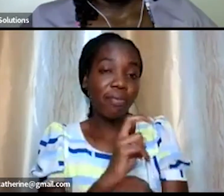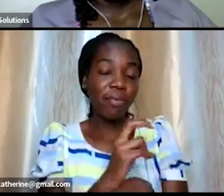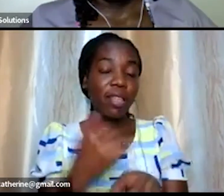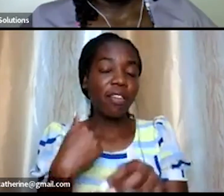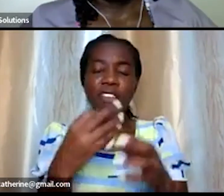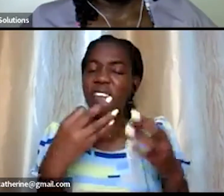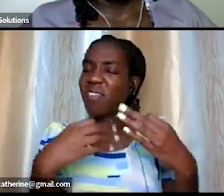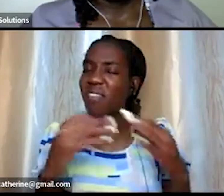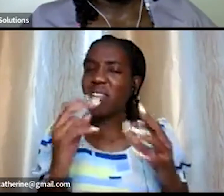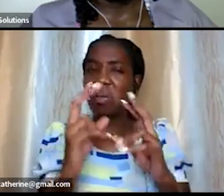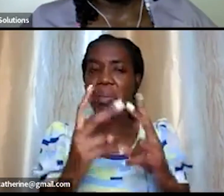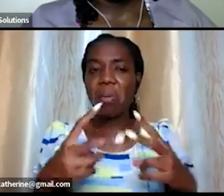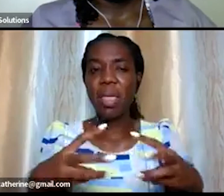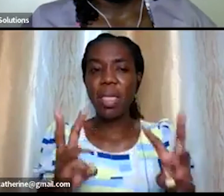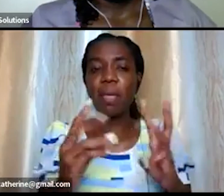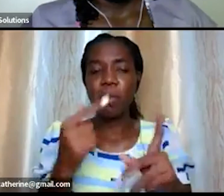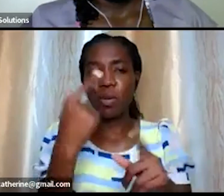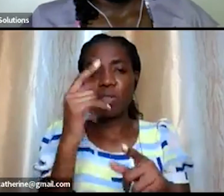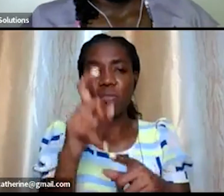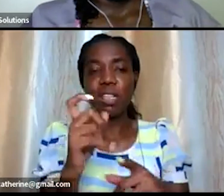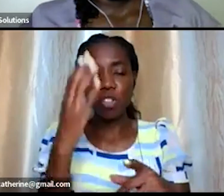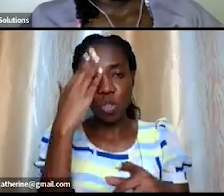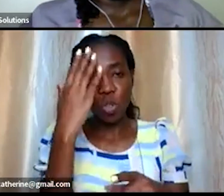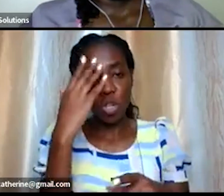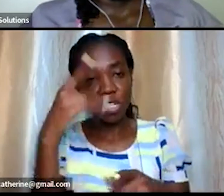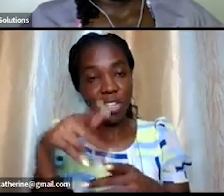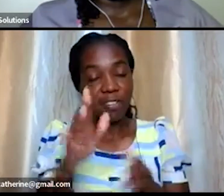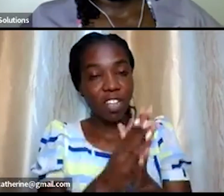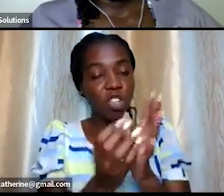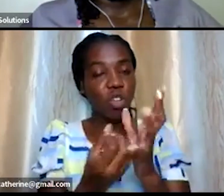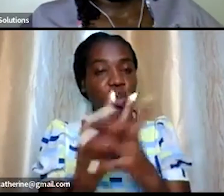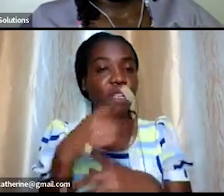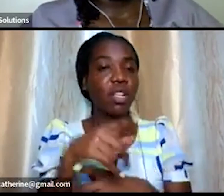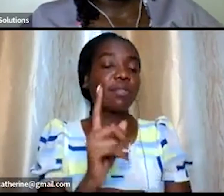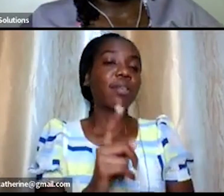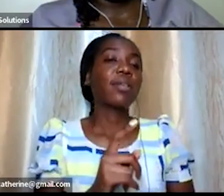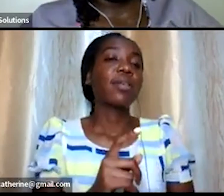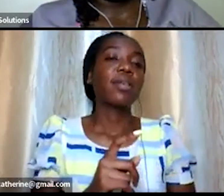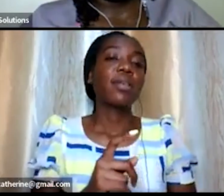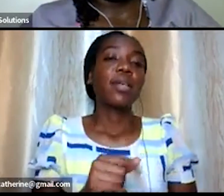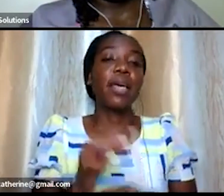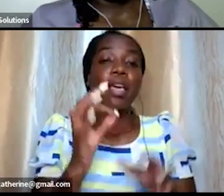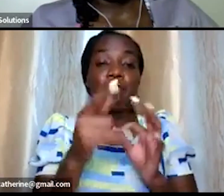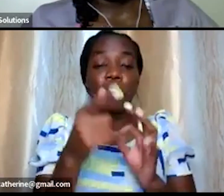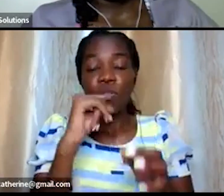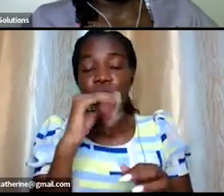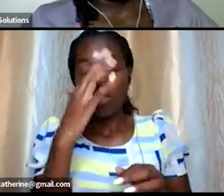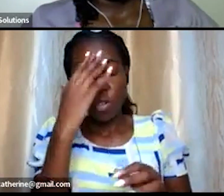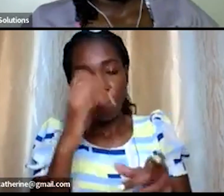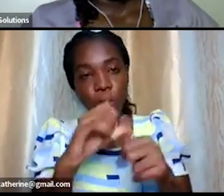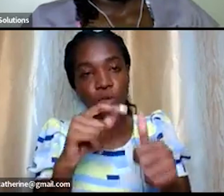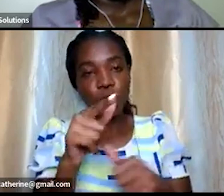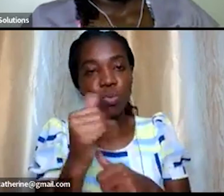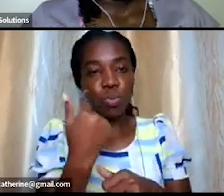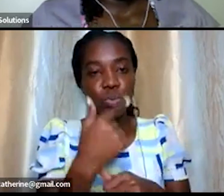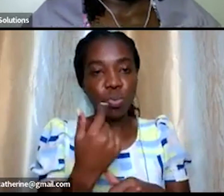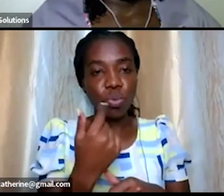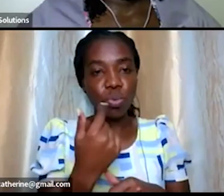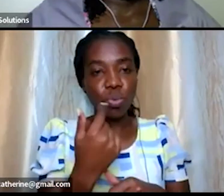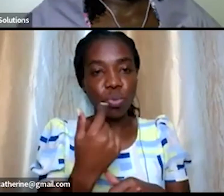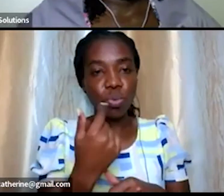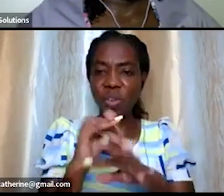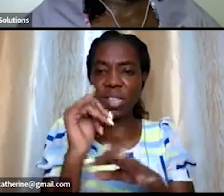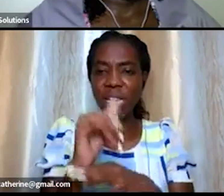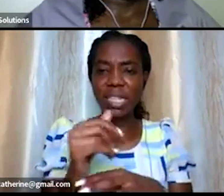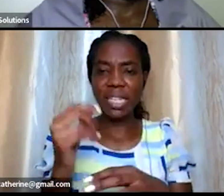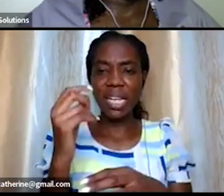sources, because you need to know yourself to grow yourself. If you're clueless about who you are, we call that the garlic effect.